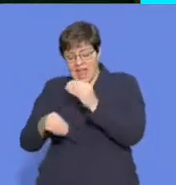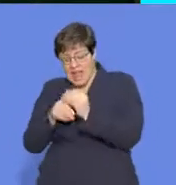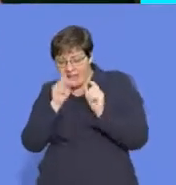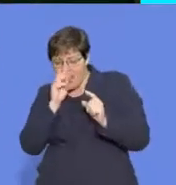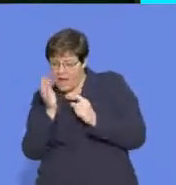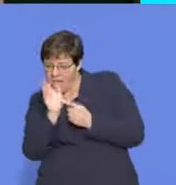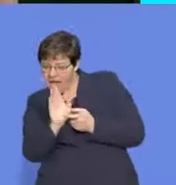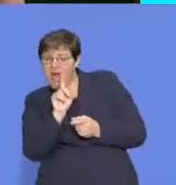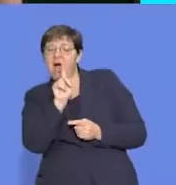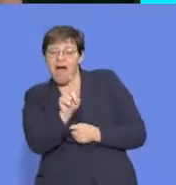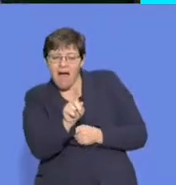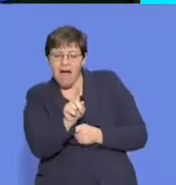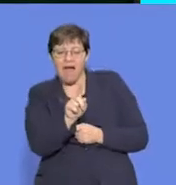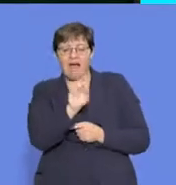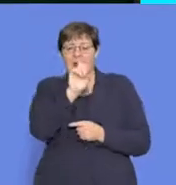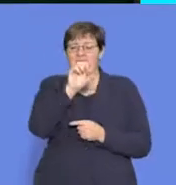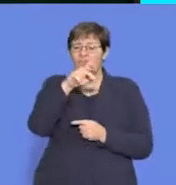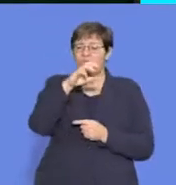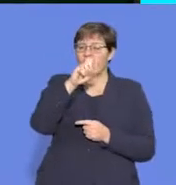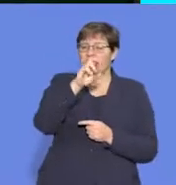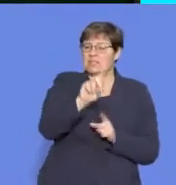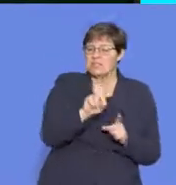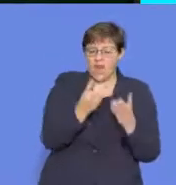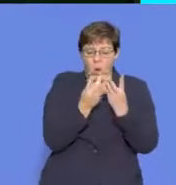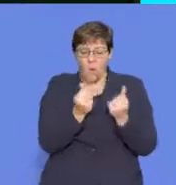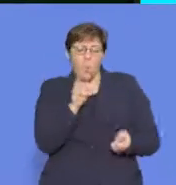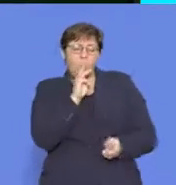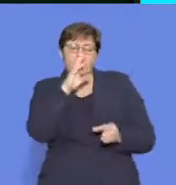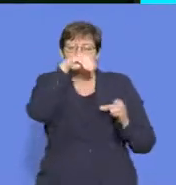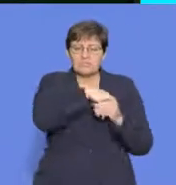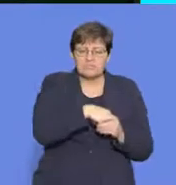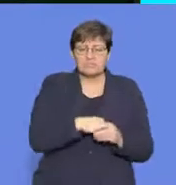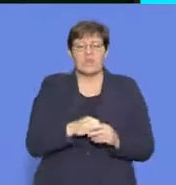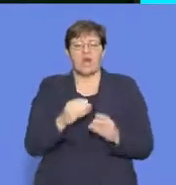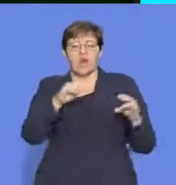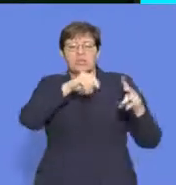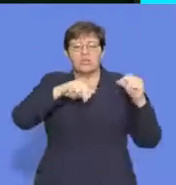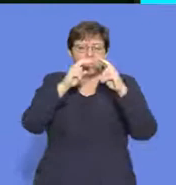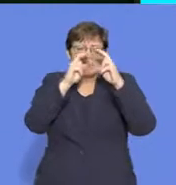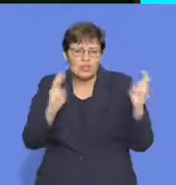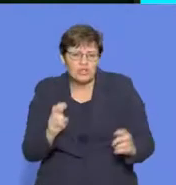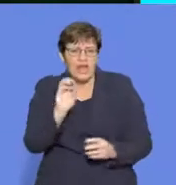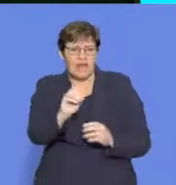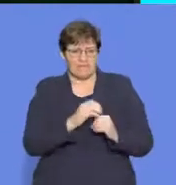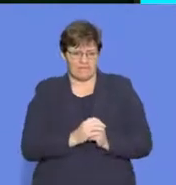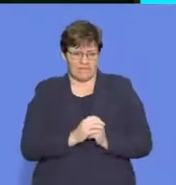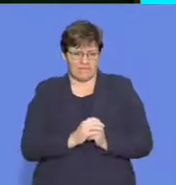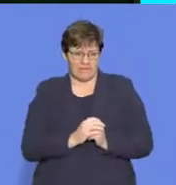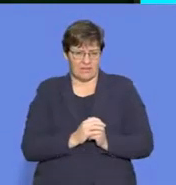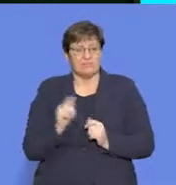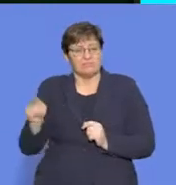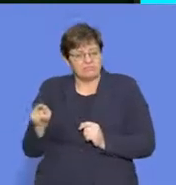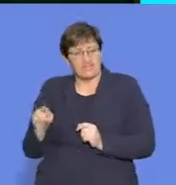can show the electrode, what's in the solution, the salt bridge, what's in the solution, and